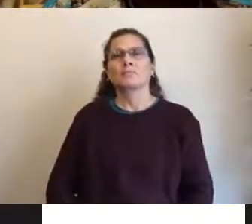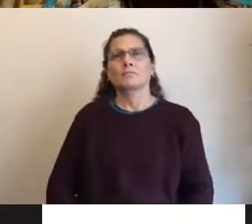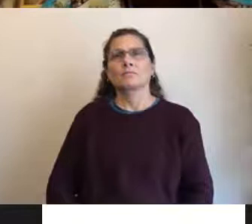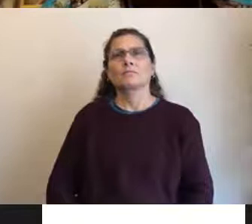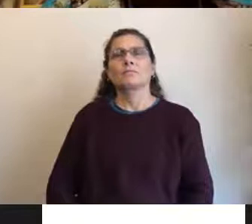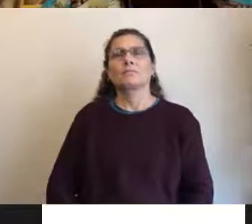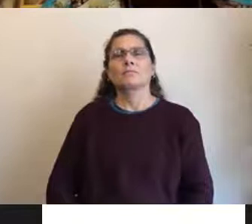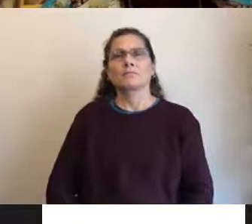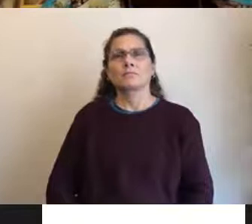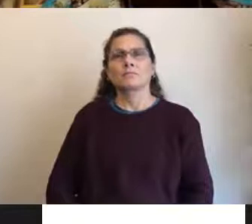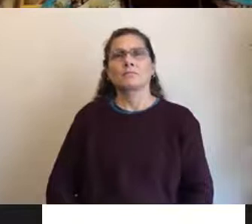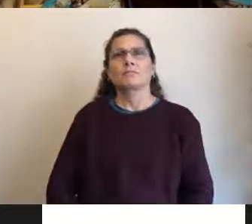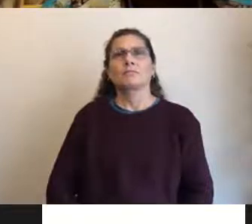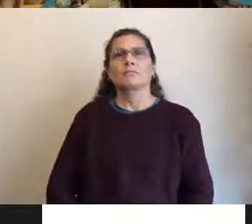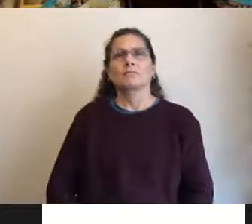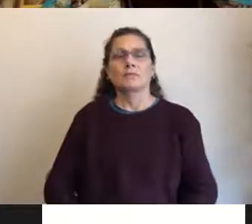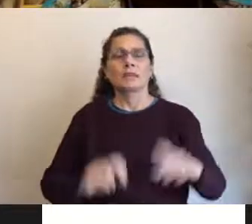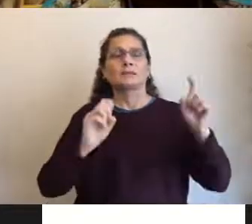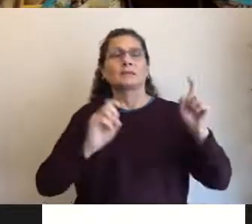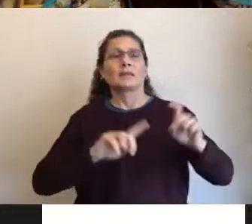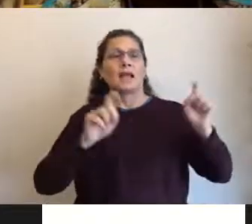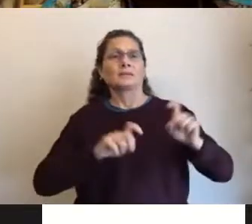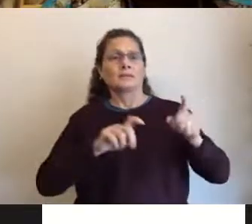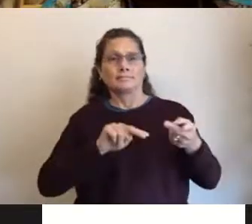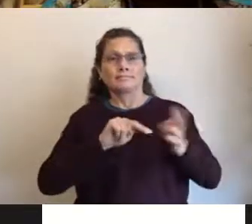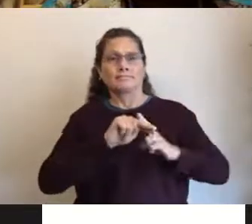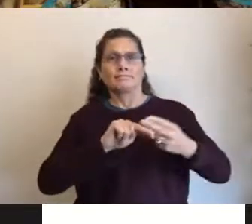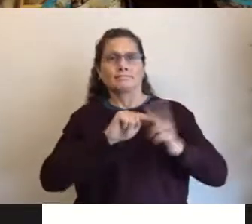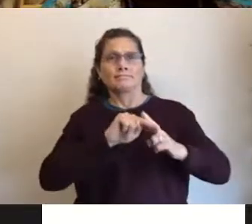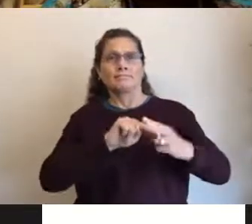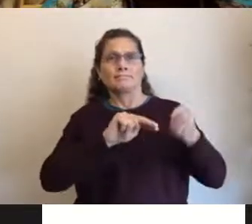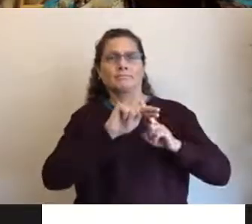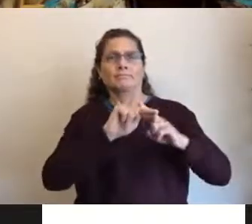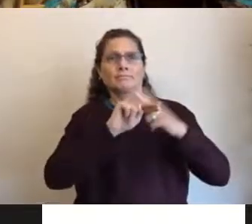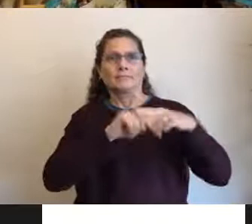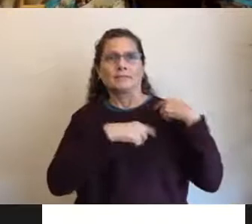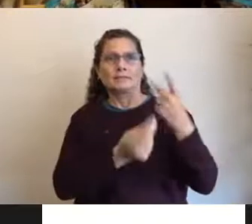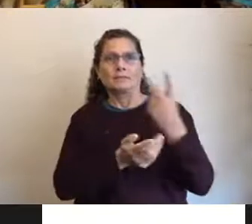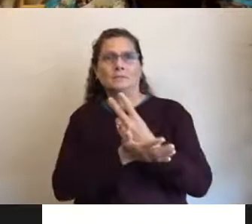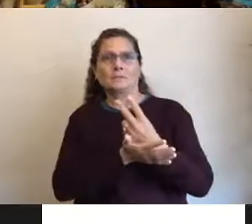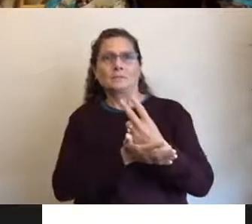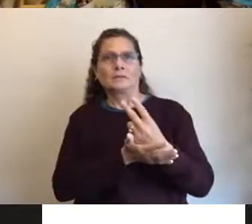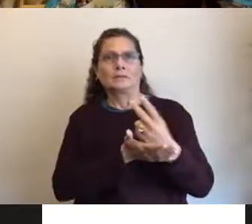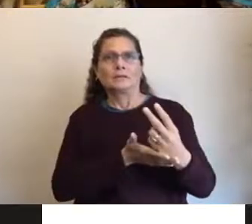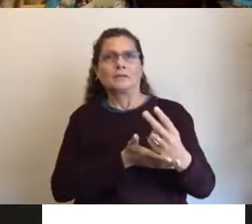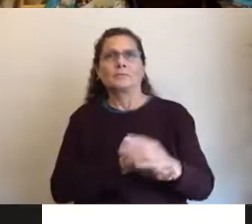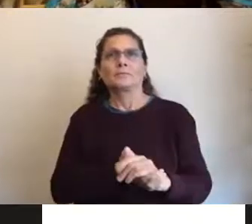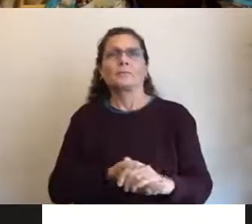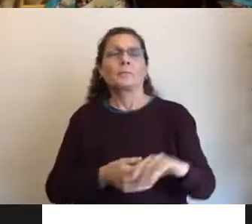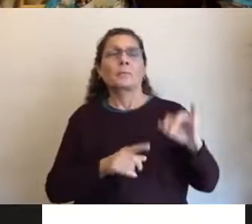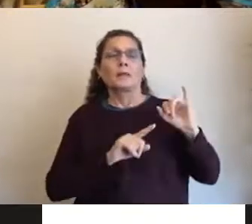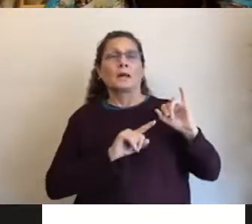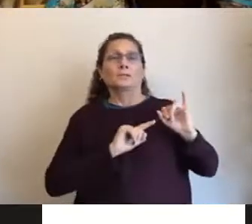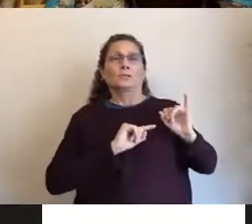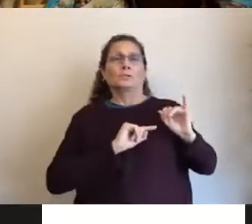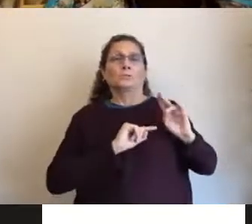the earlier key point in testing in early July, where we were previously at our highest. But note that this increase